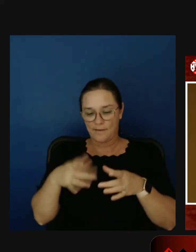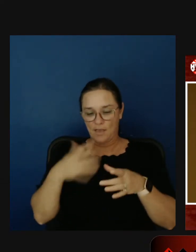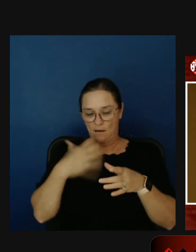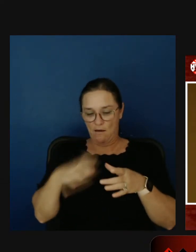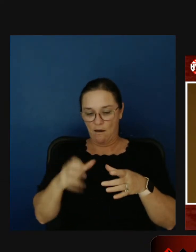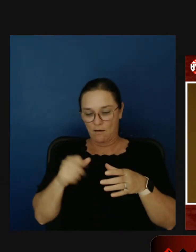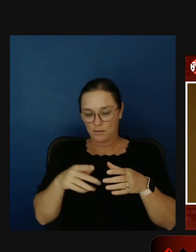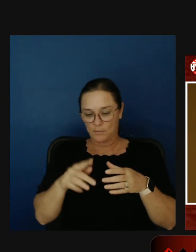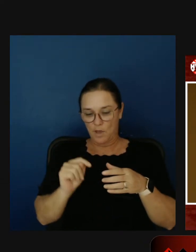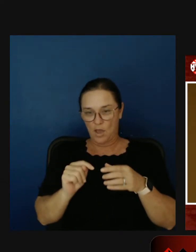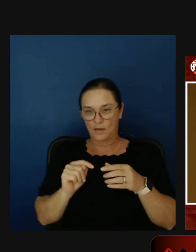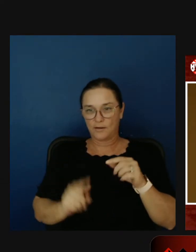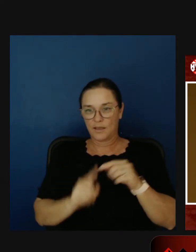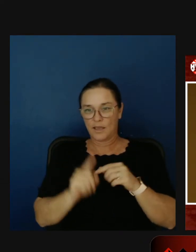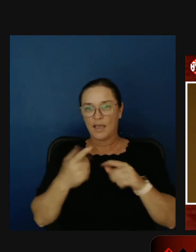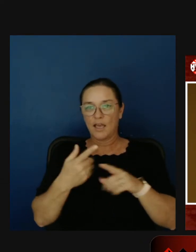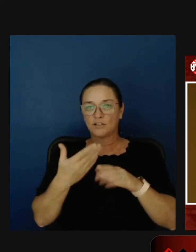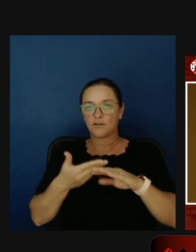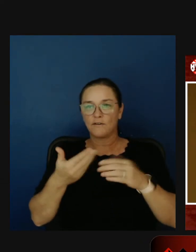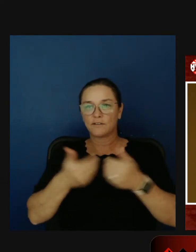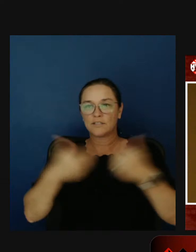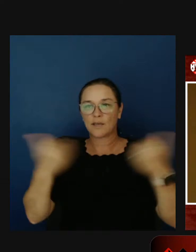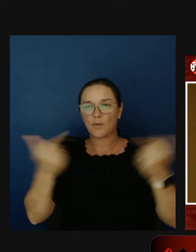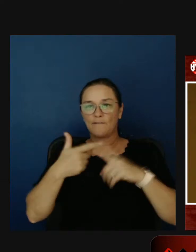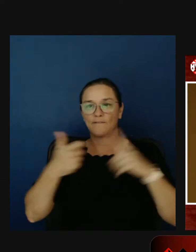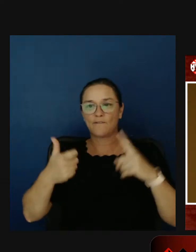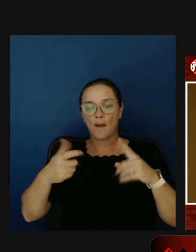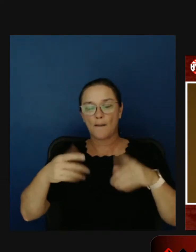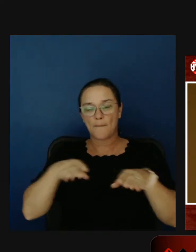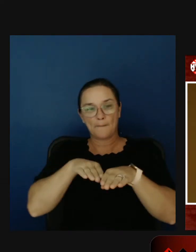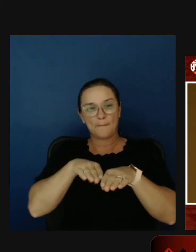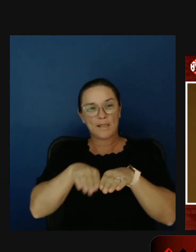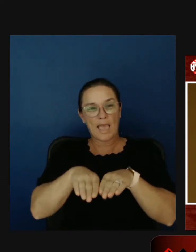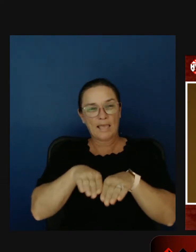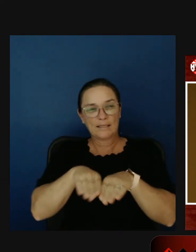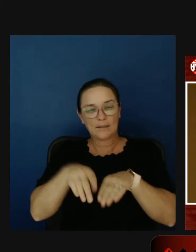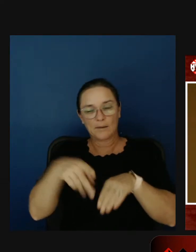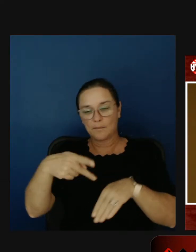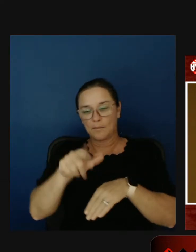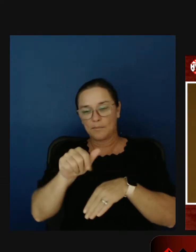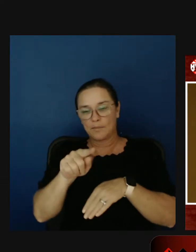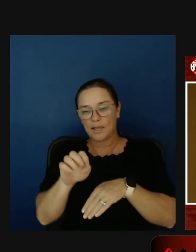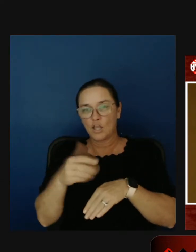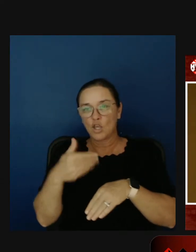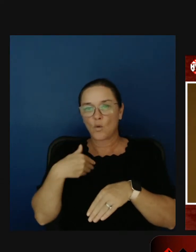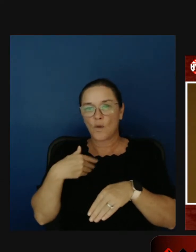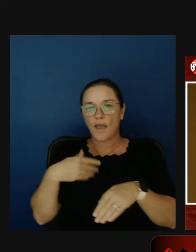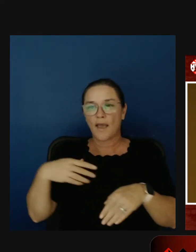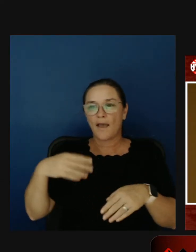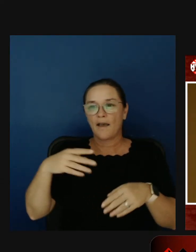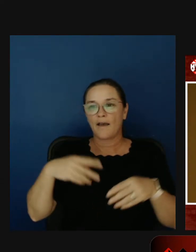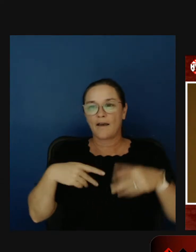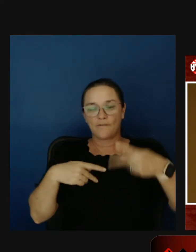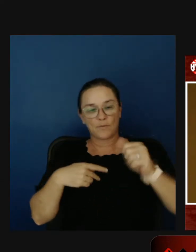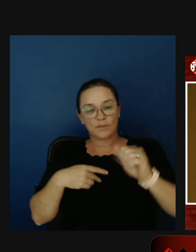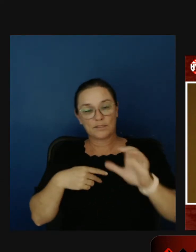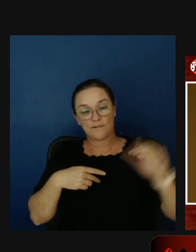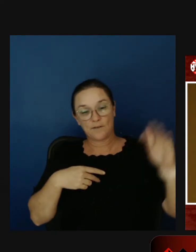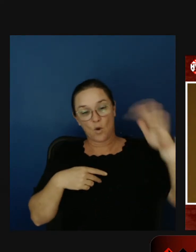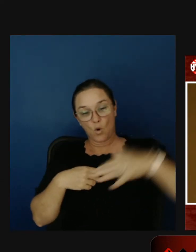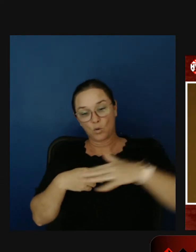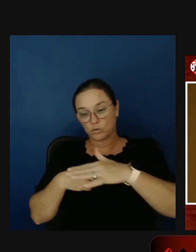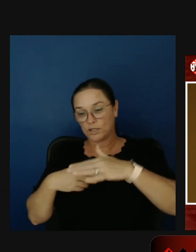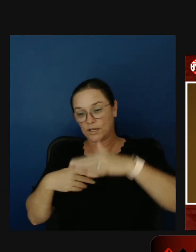boundary. Whereas the Cascades are more like this. So you've got the Pacific Ocean hitting North America, going underneath